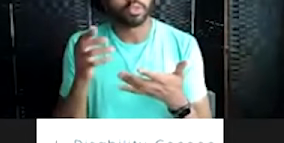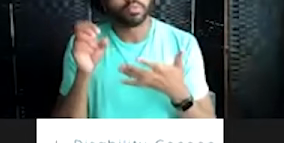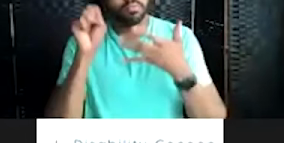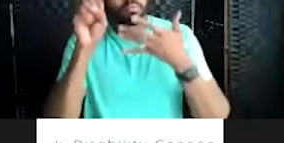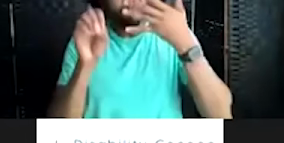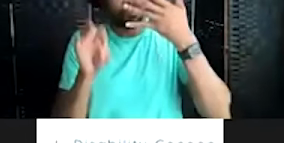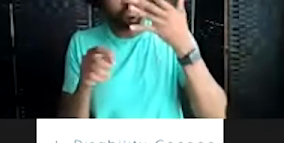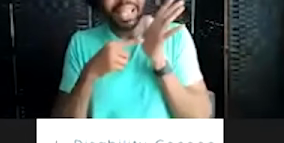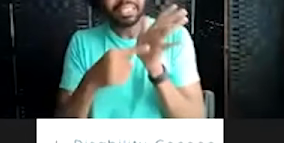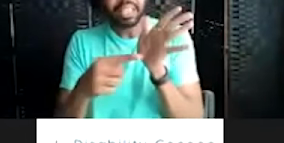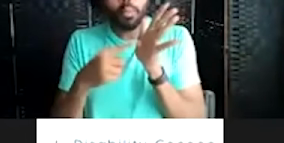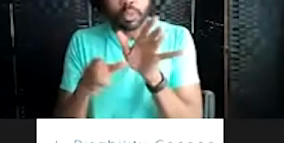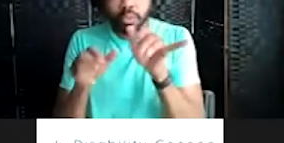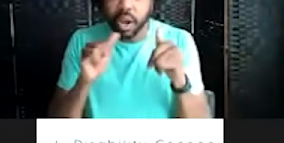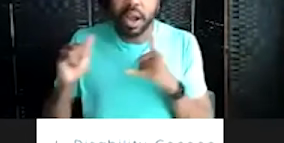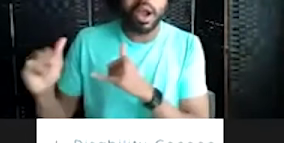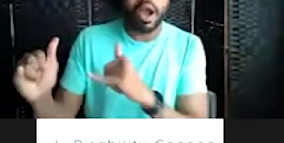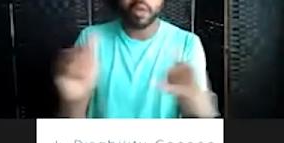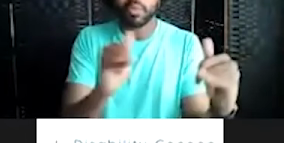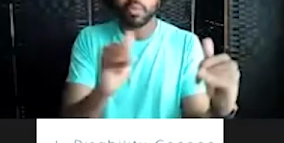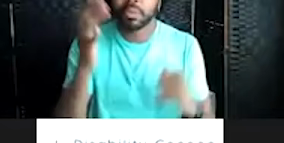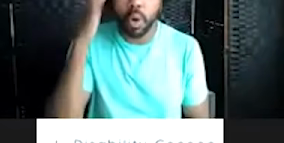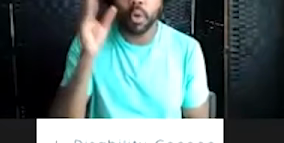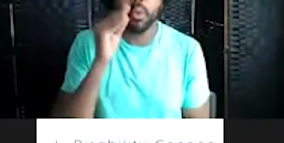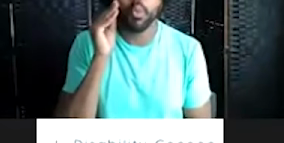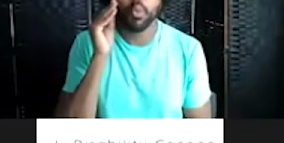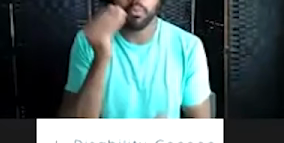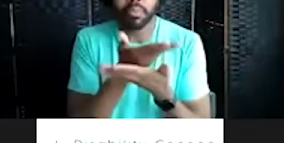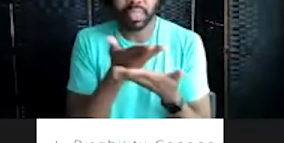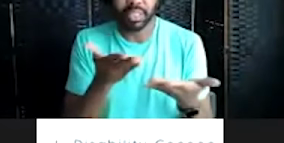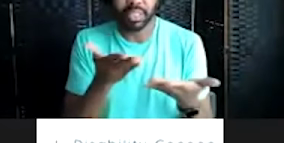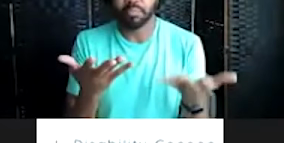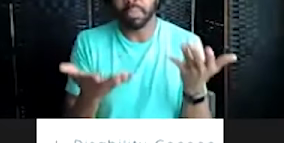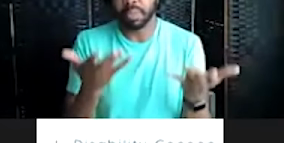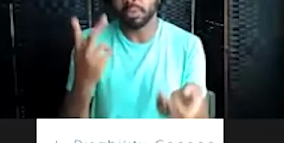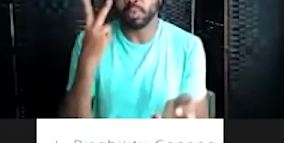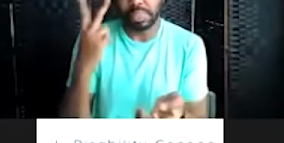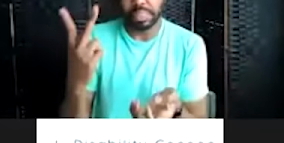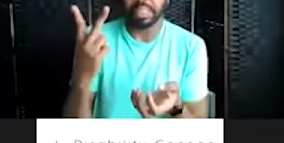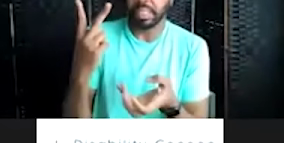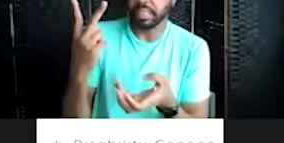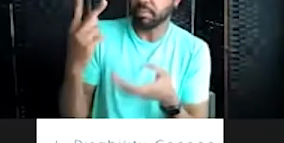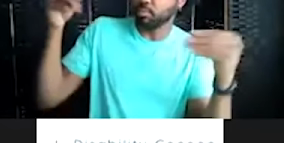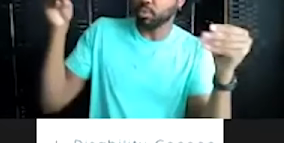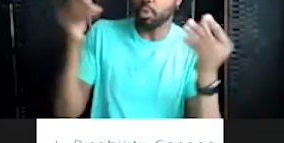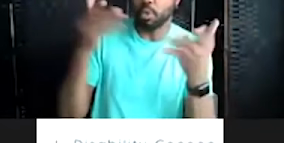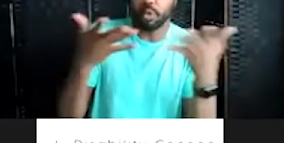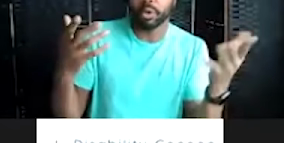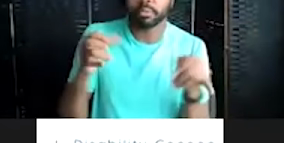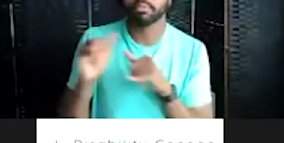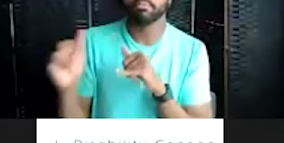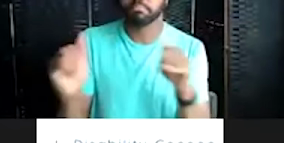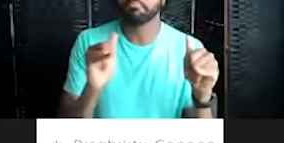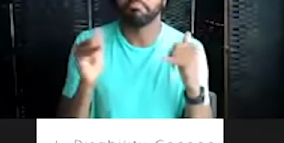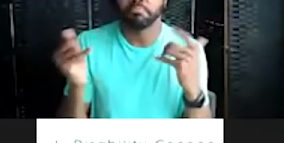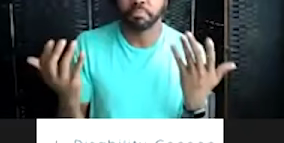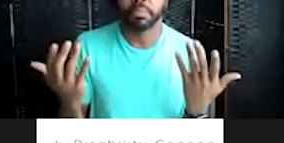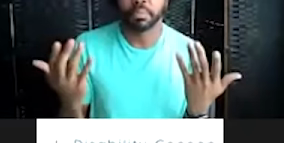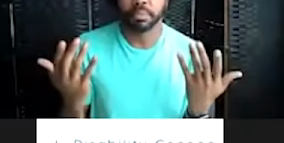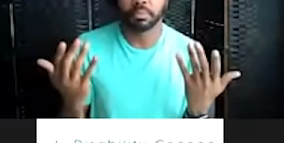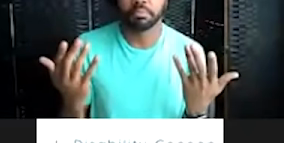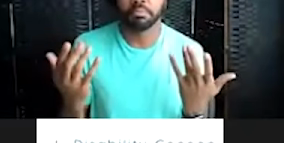common smart home components that you will find on the market. And then, as Connie just